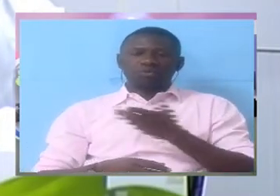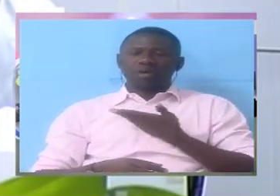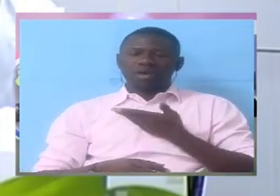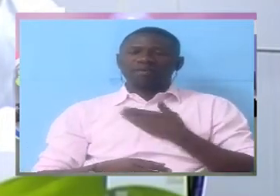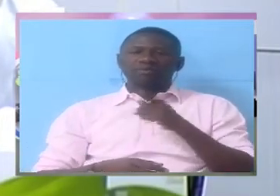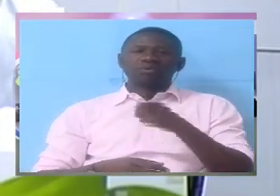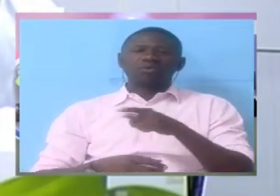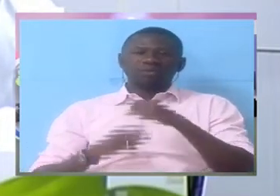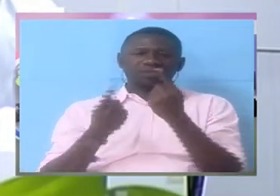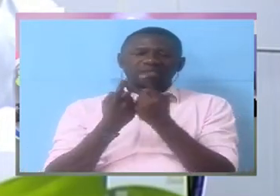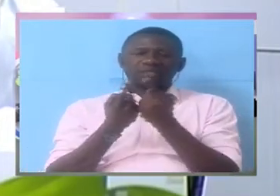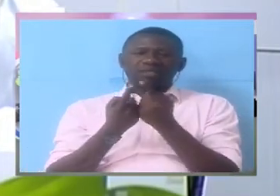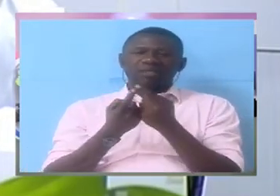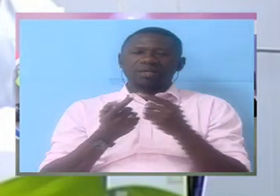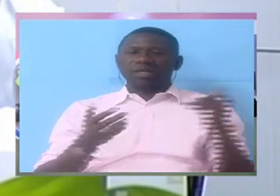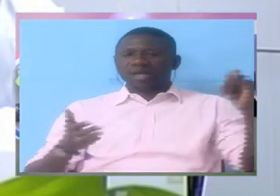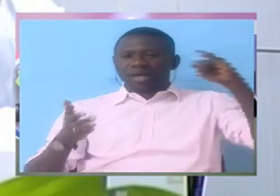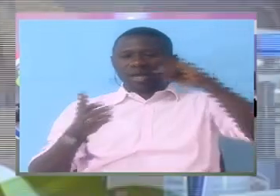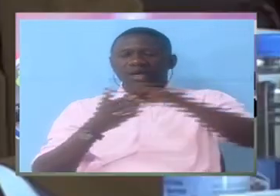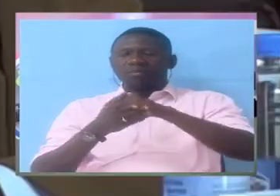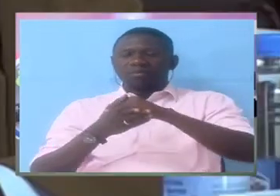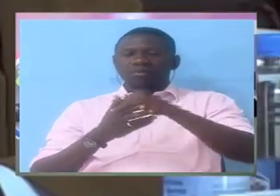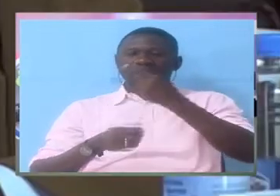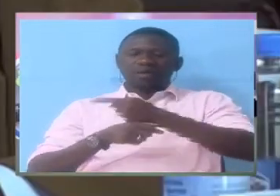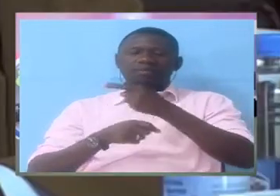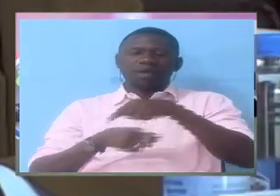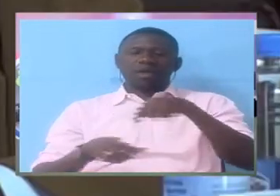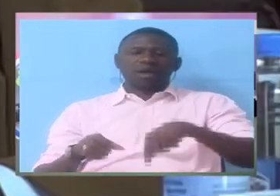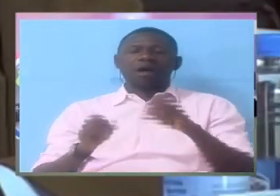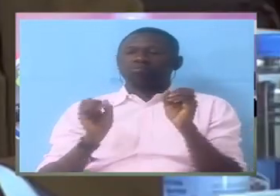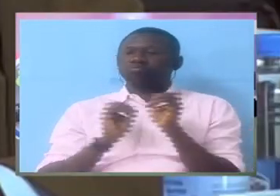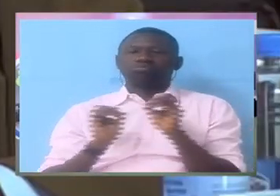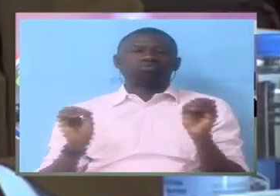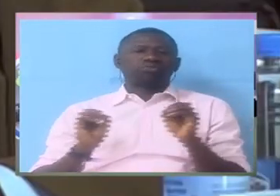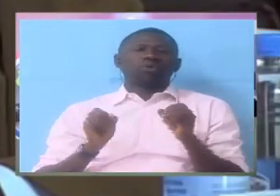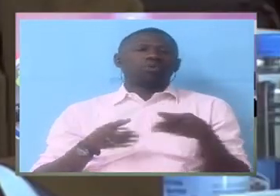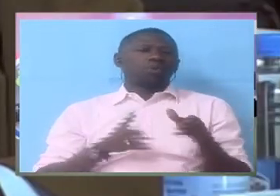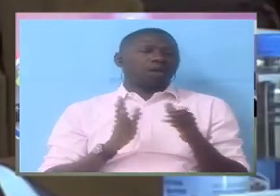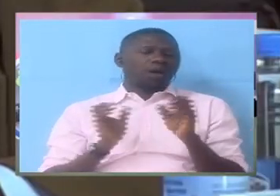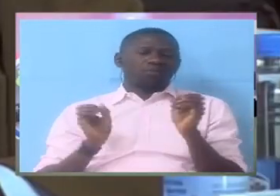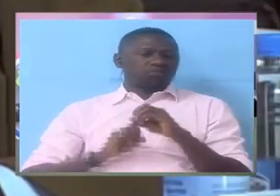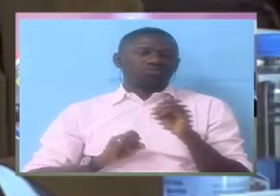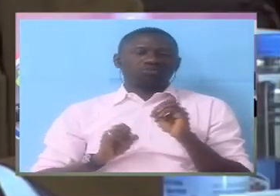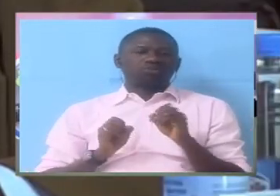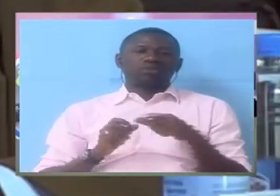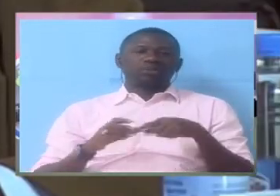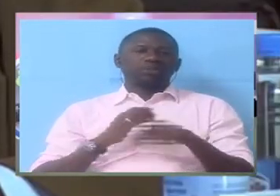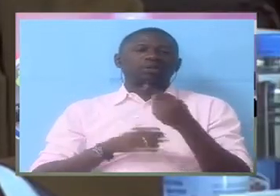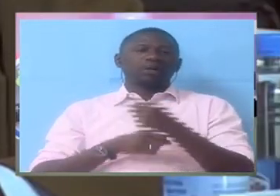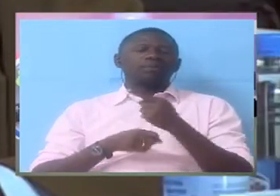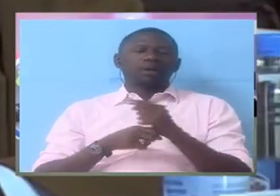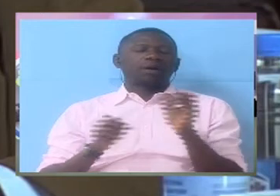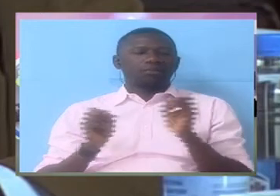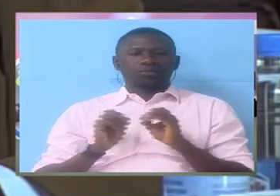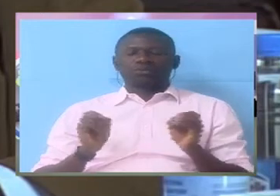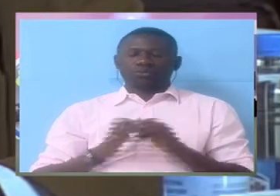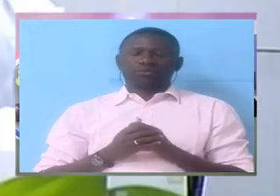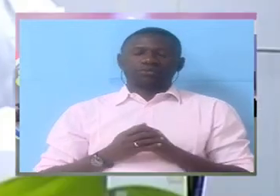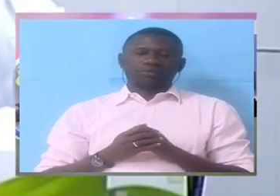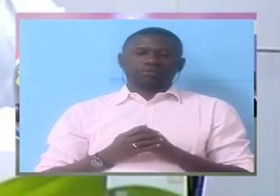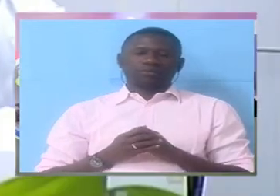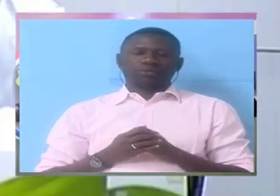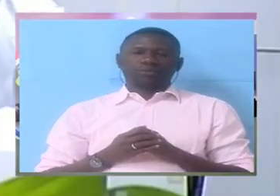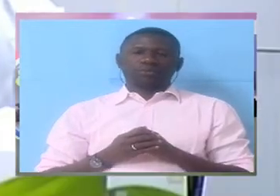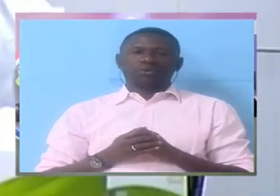those facilities at our airport here. Bari mawodo kunya fasongolu jorangolu dolu soto na kuluntila jidulato jang.